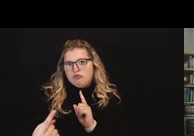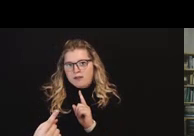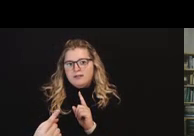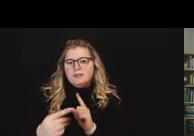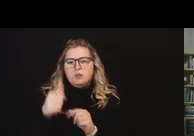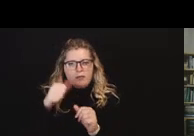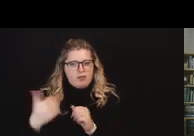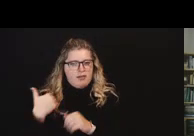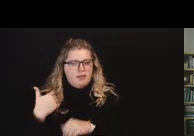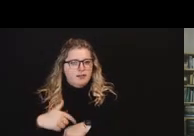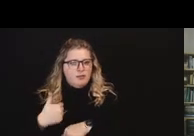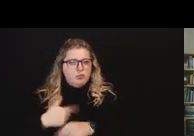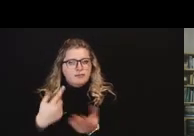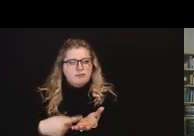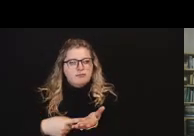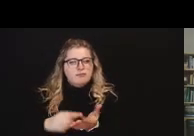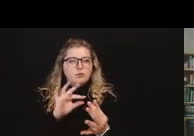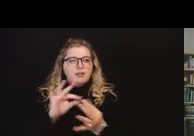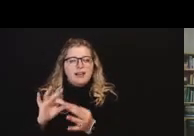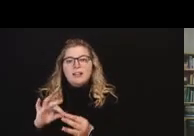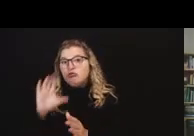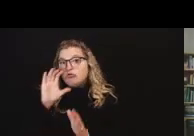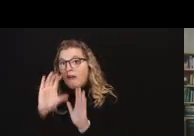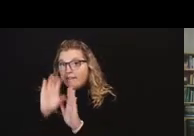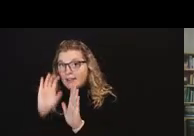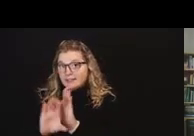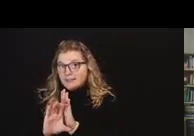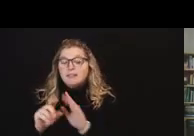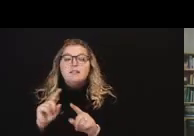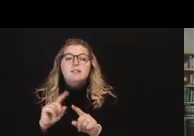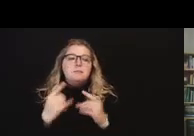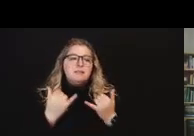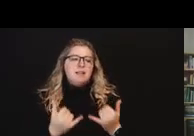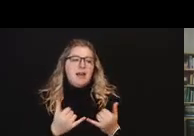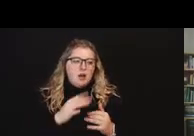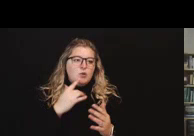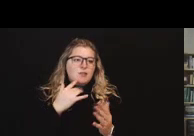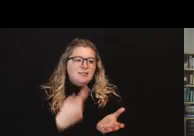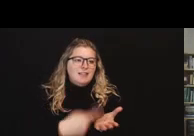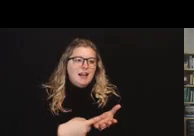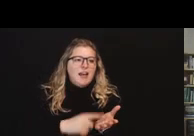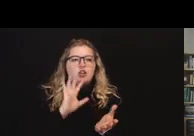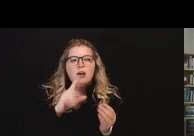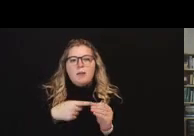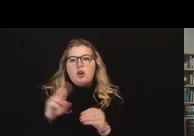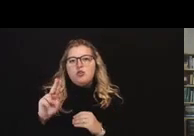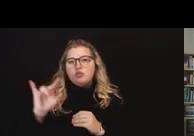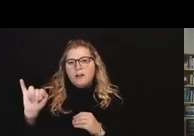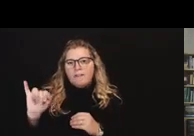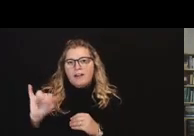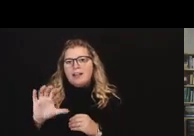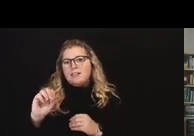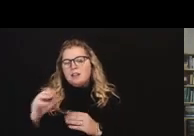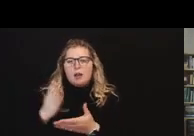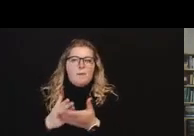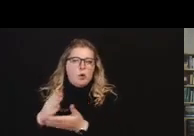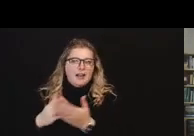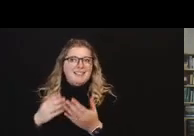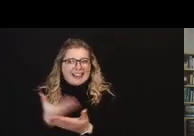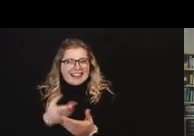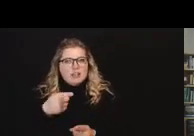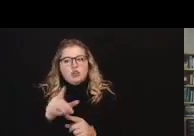contrast last time as it related to graphics primarily. We're going to talk a little bit today about user interface components, things that you interact with.